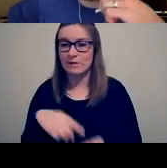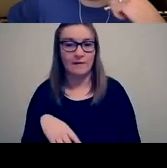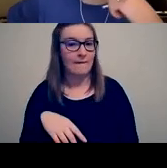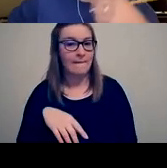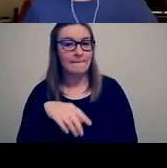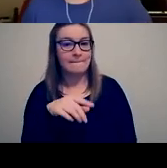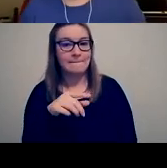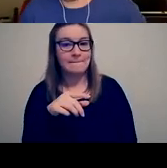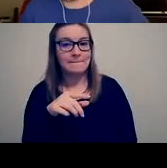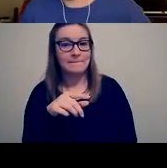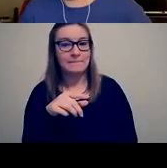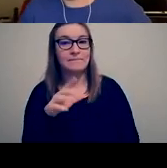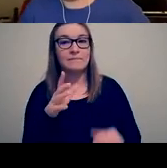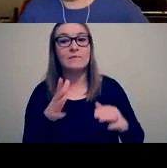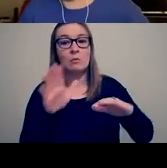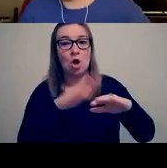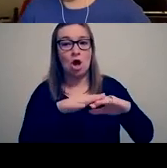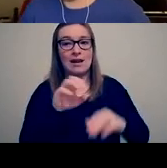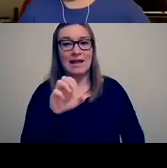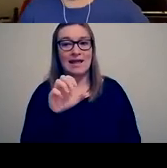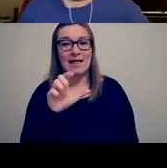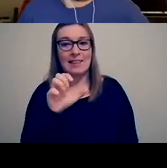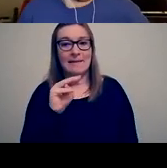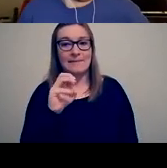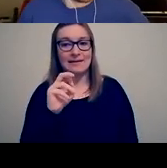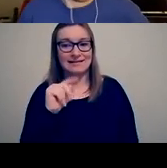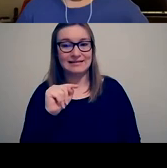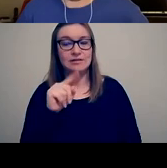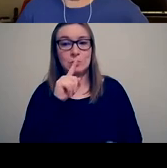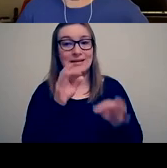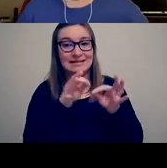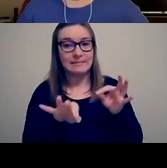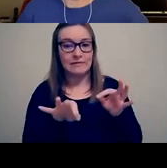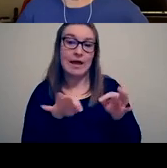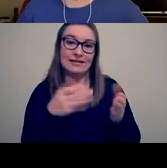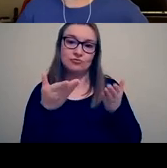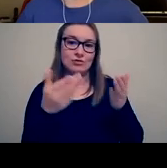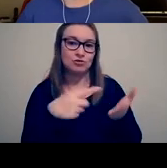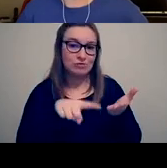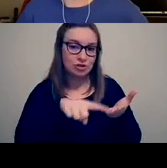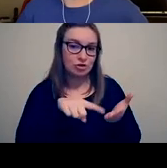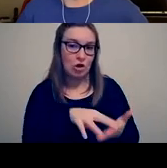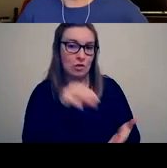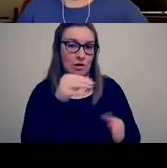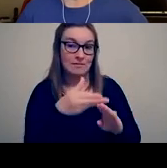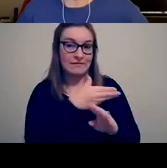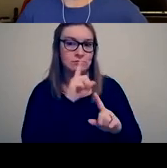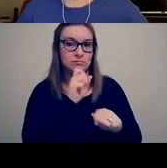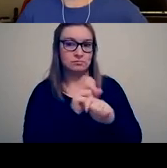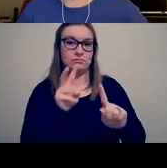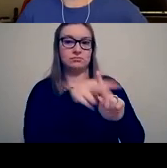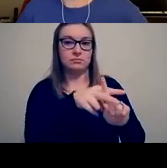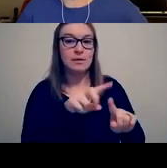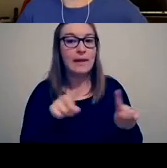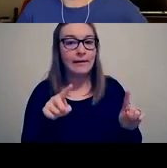You put that on an element to simplify it. I would definitely research it and learn about it before you start using it. But you would put